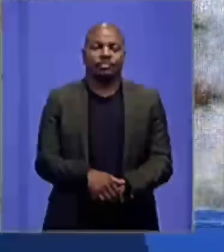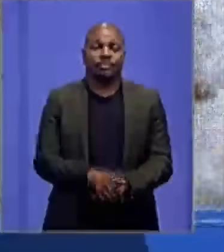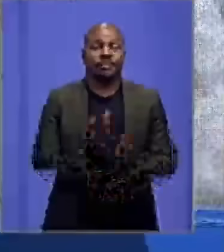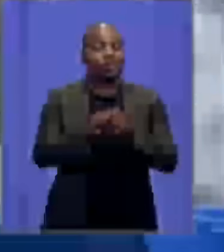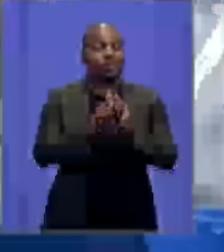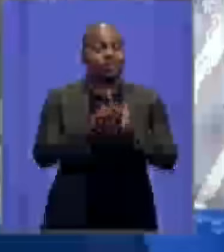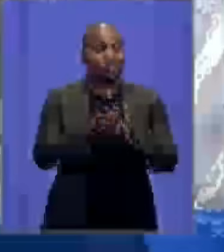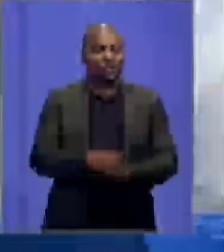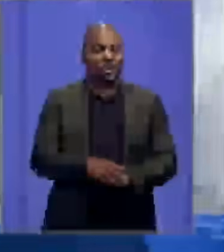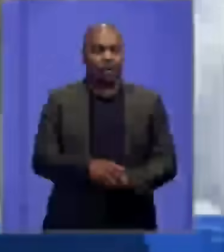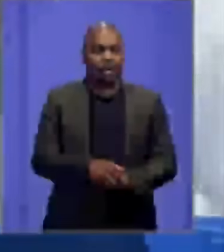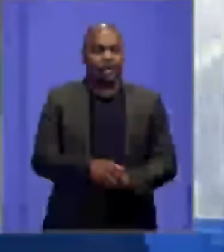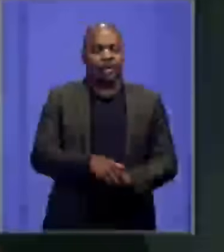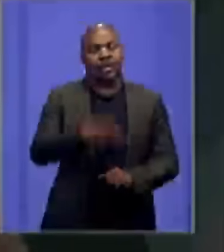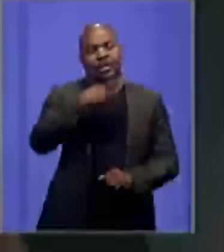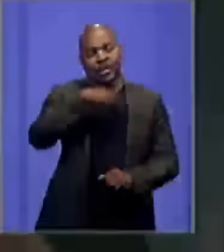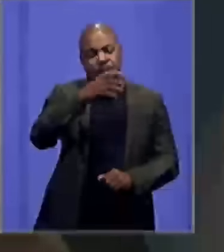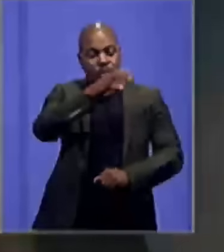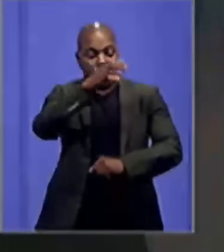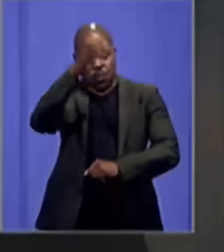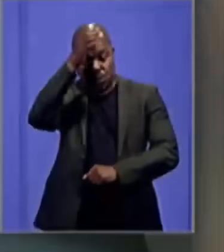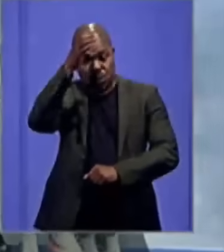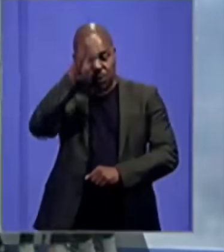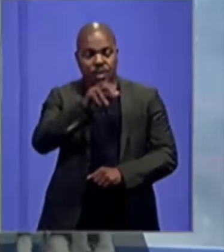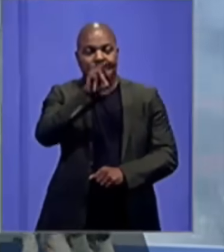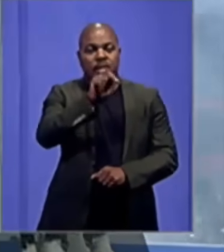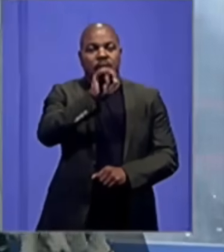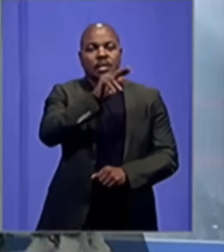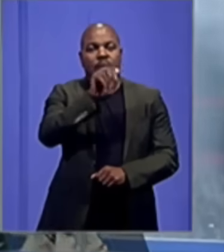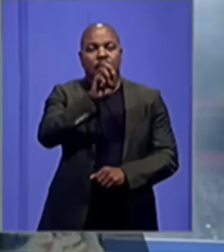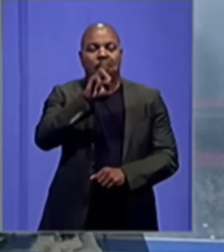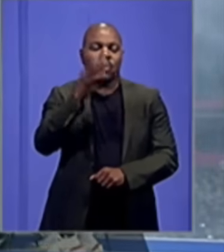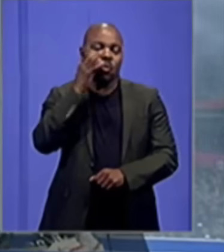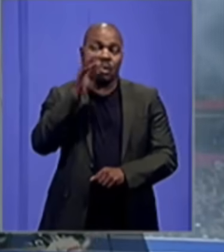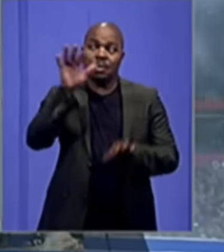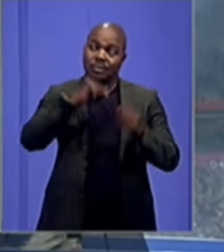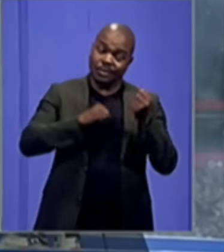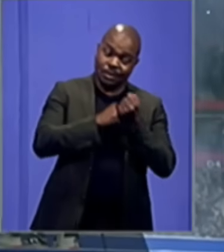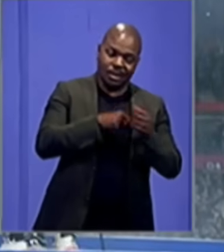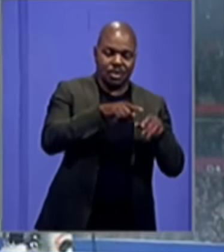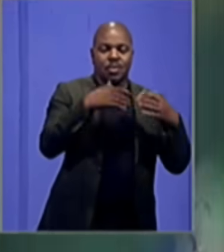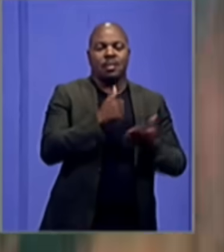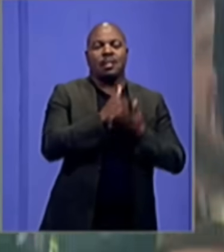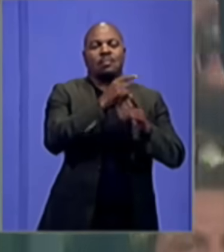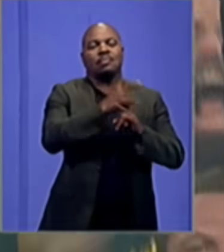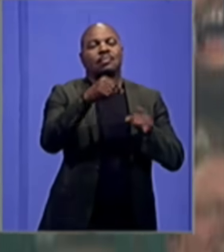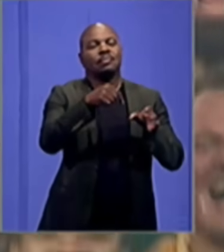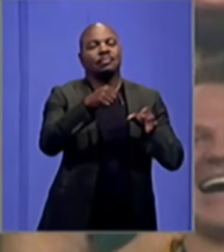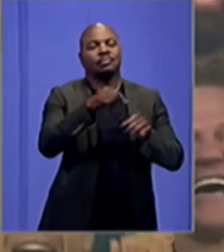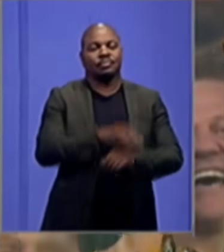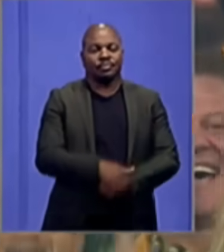Dipapadi mokwetlisi Jack Ninaba o re batshehetsi ba bile le kabelo ya bohlokwa katlehong ya di Springboks.